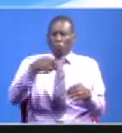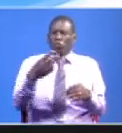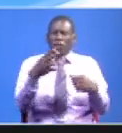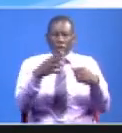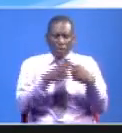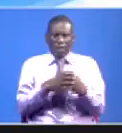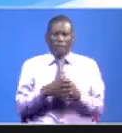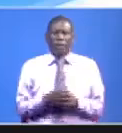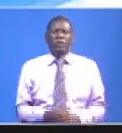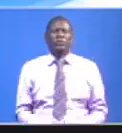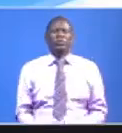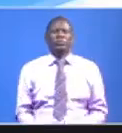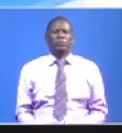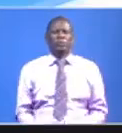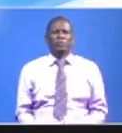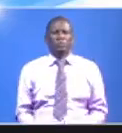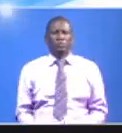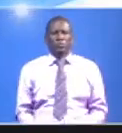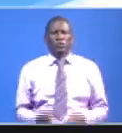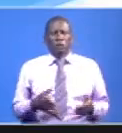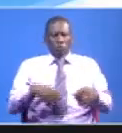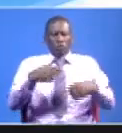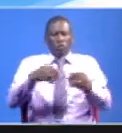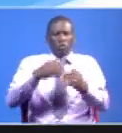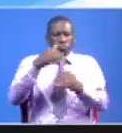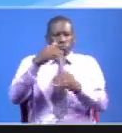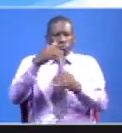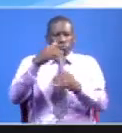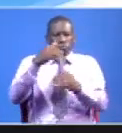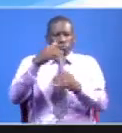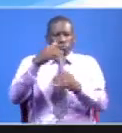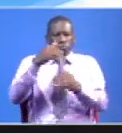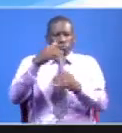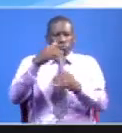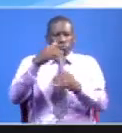in what is going on at the COP29. Moving further, all organizations in